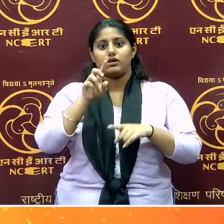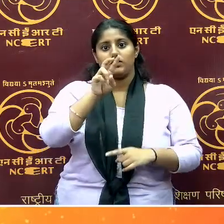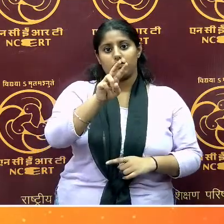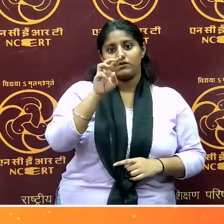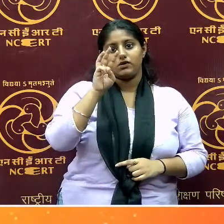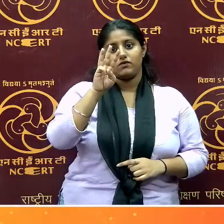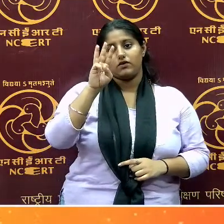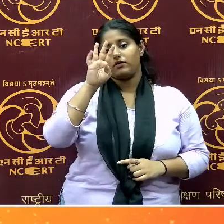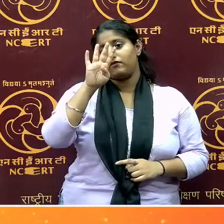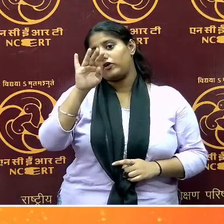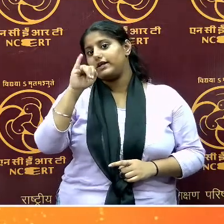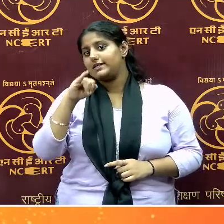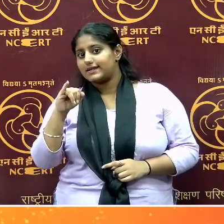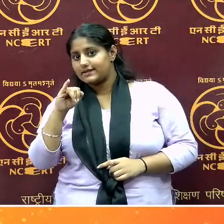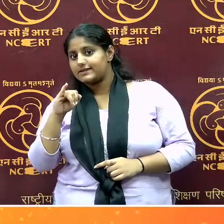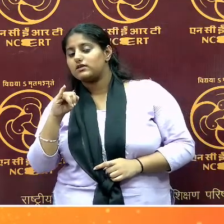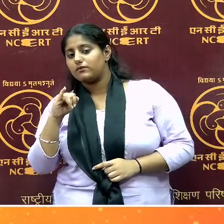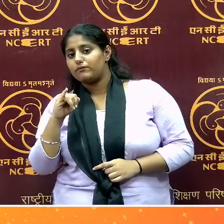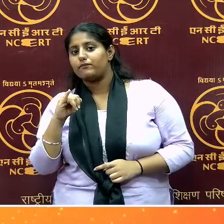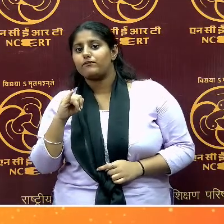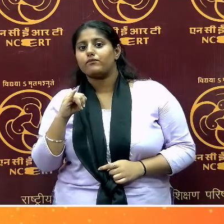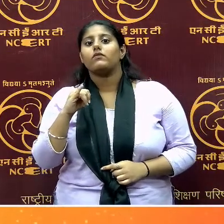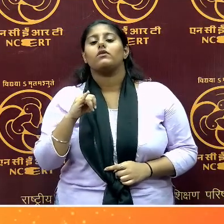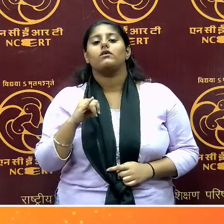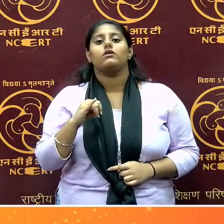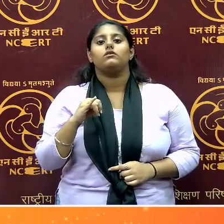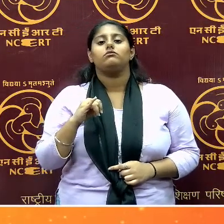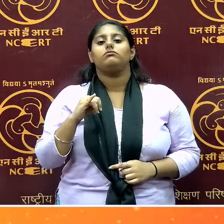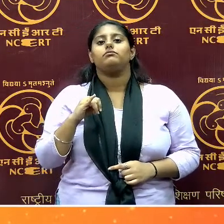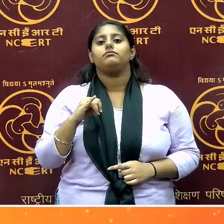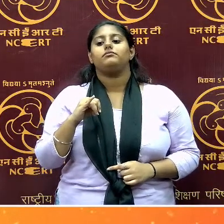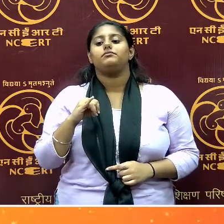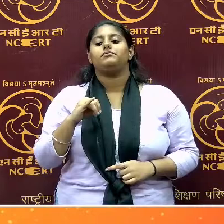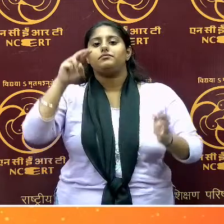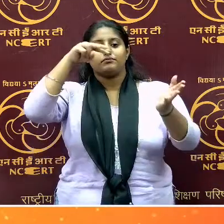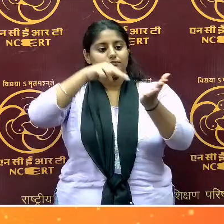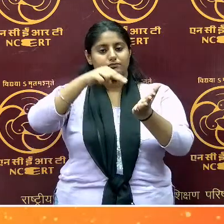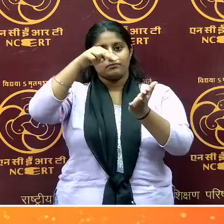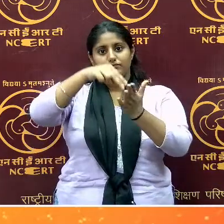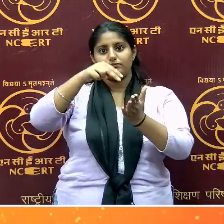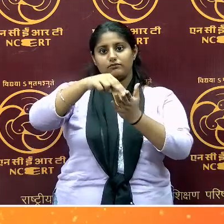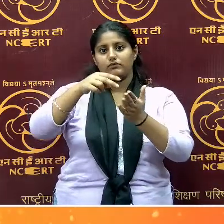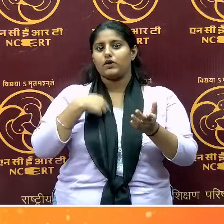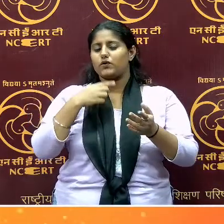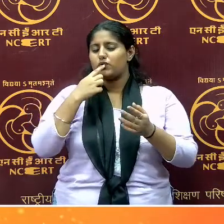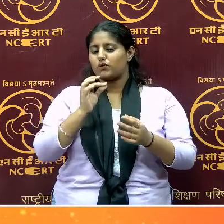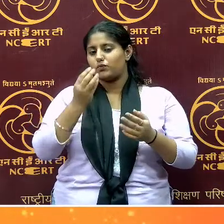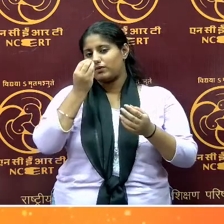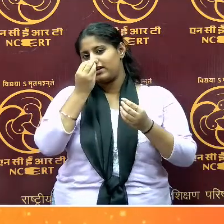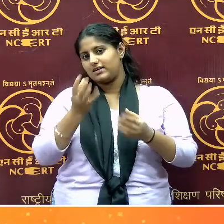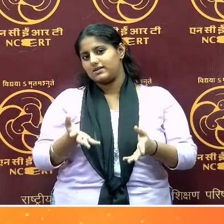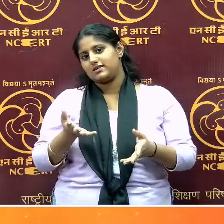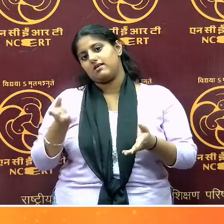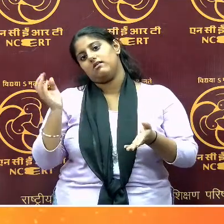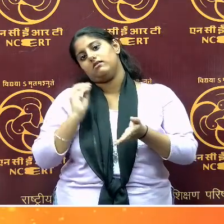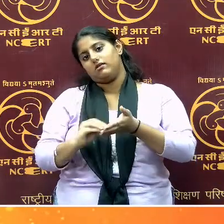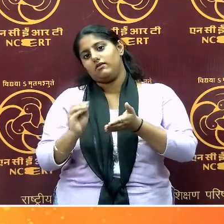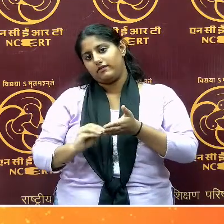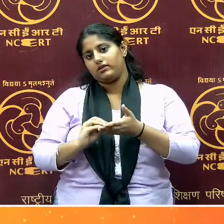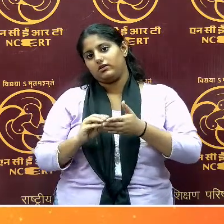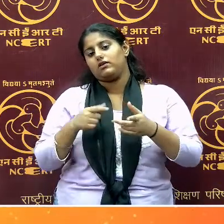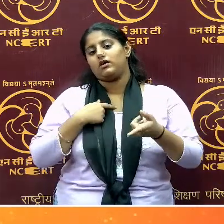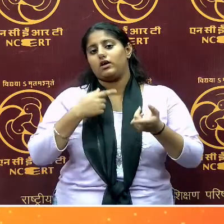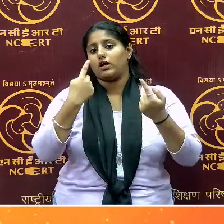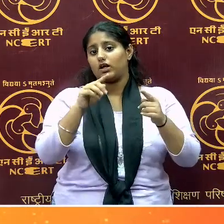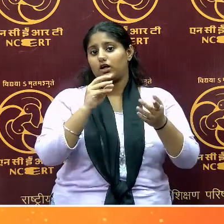2346. It will need dash jumps to reach dash. It's very easy. Yes, we need to fill up these blanks with the